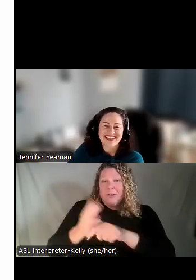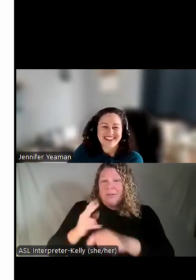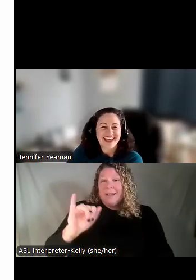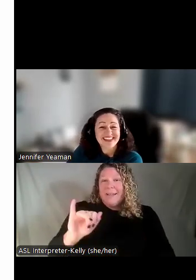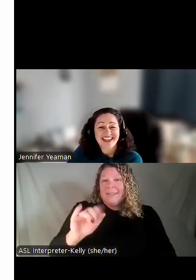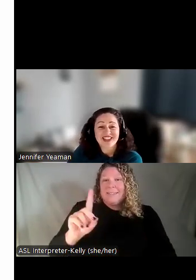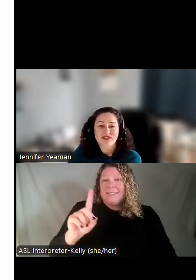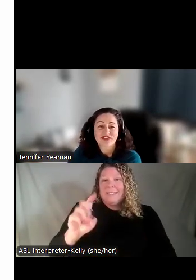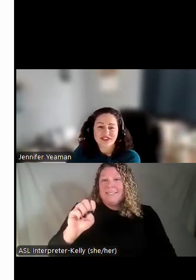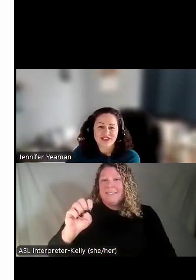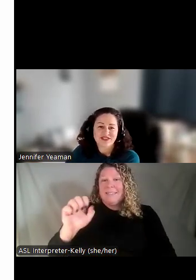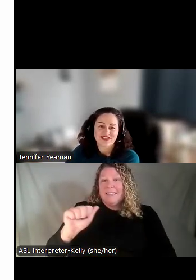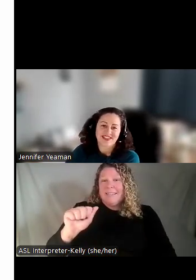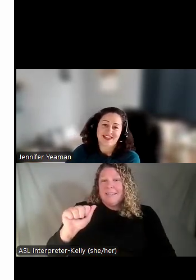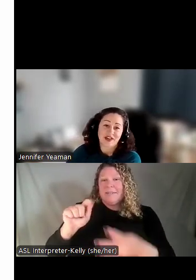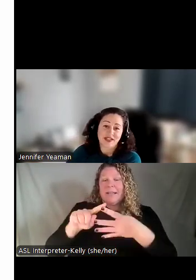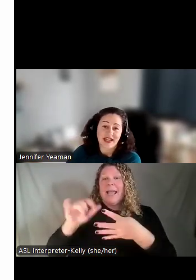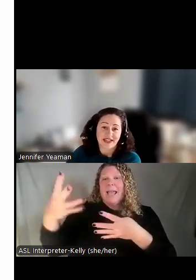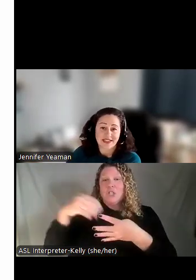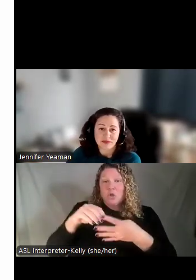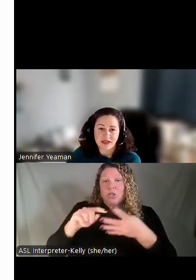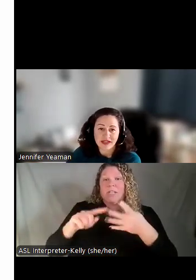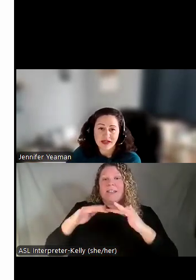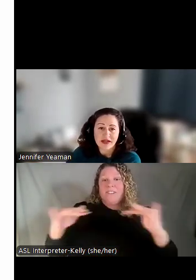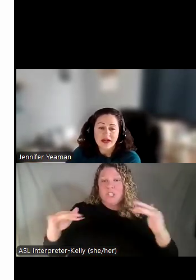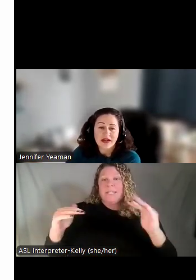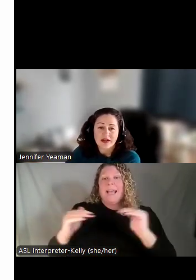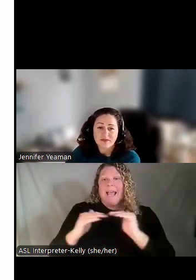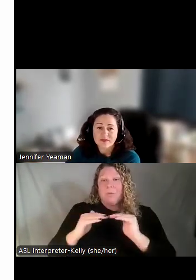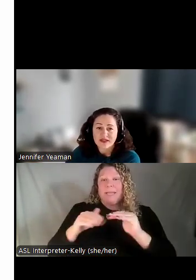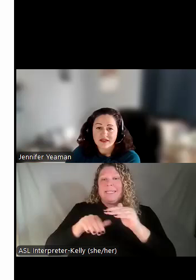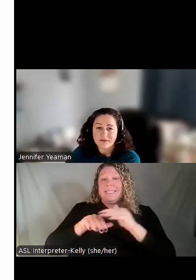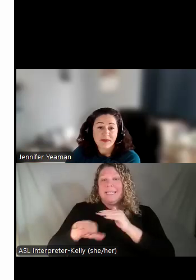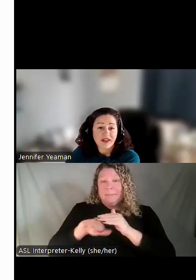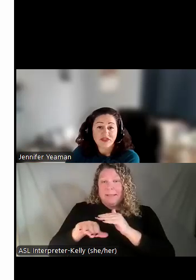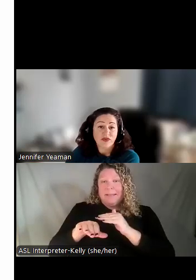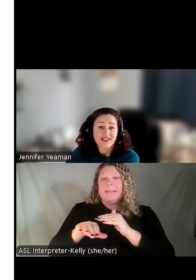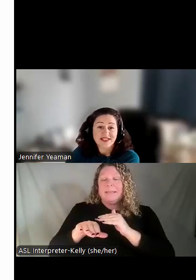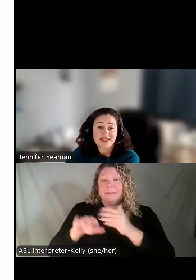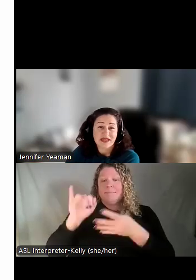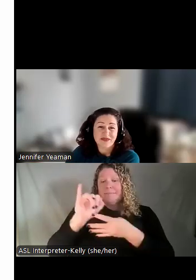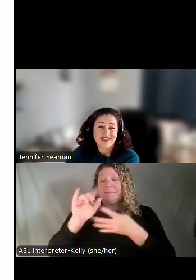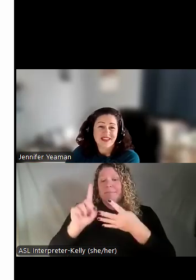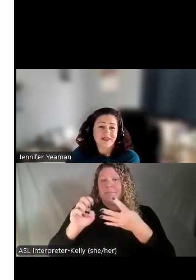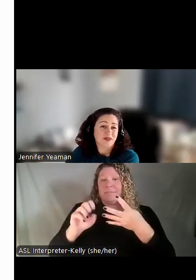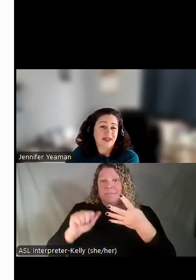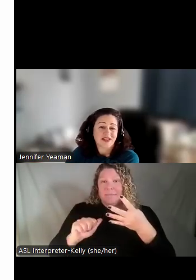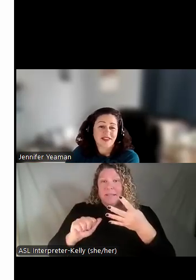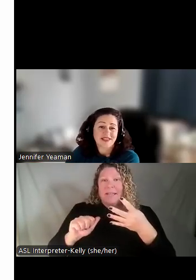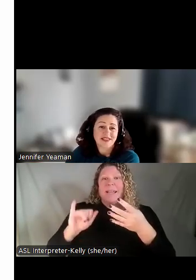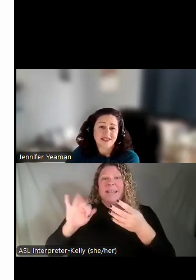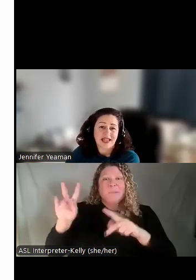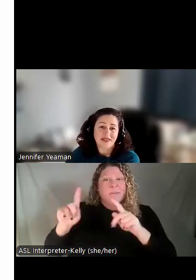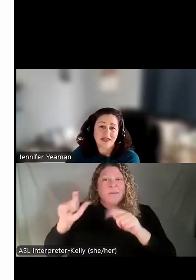case, IDEA stands for Inclusion, Diversity, Equity, and Accessibility. Be mindful of voices that may be missing from the